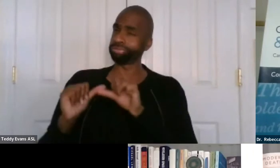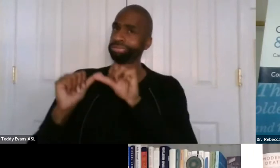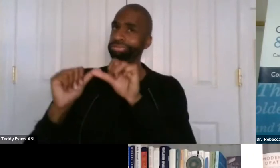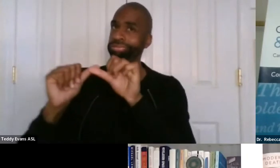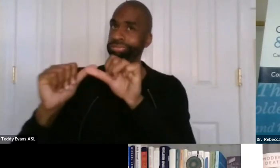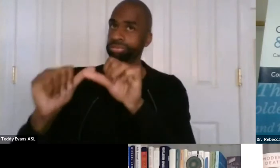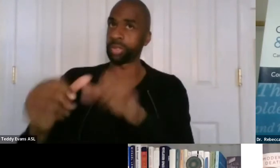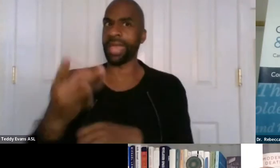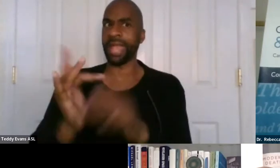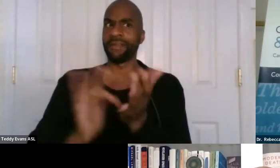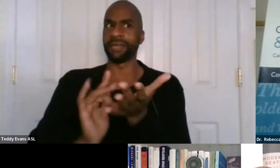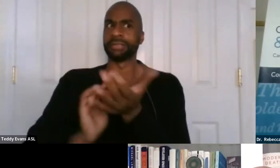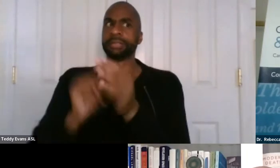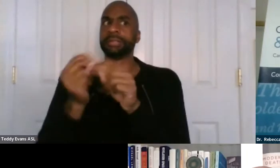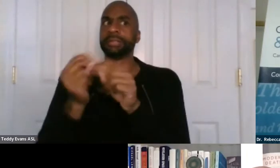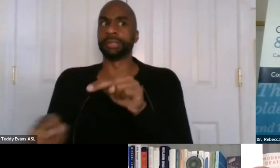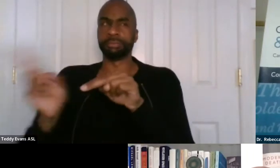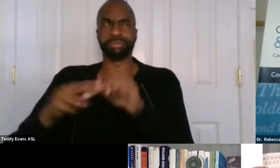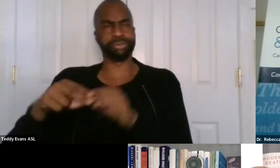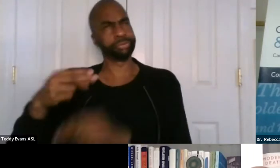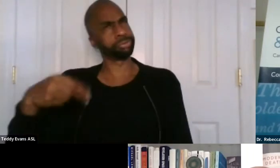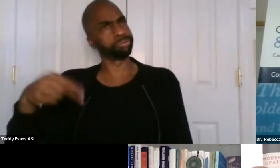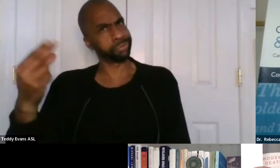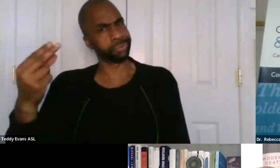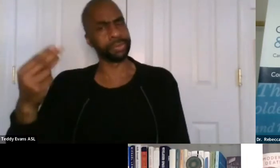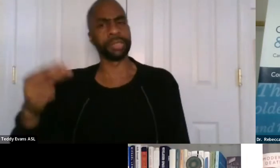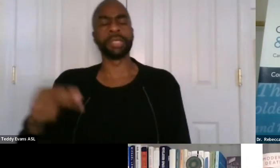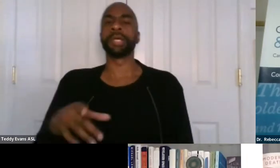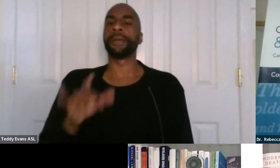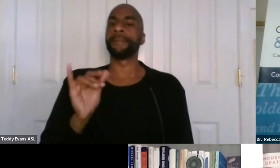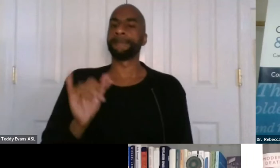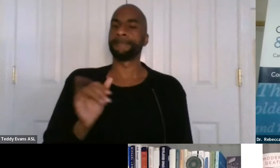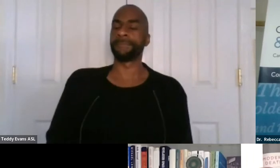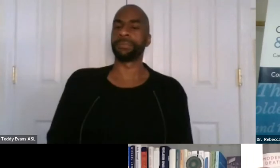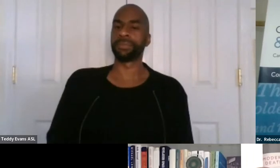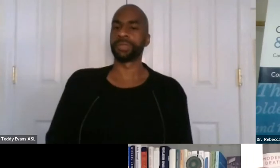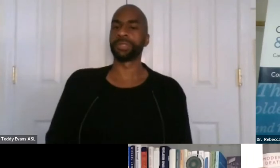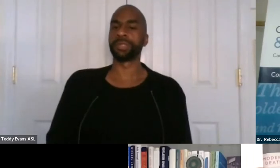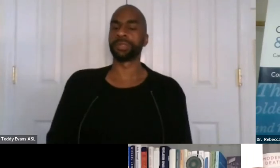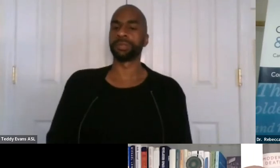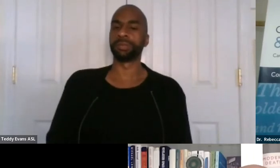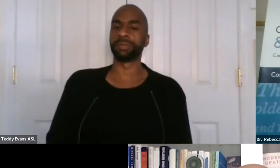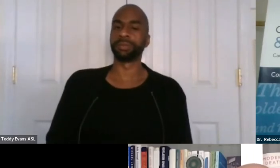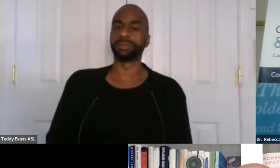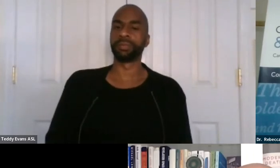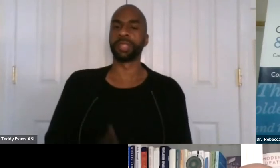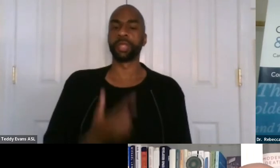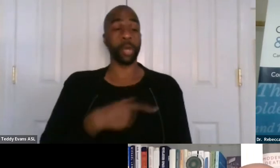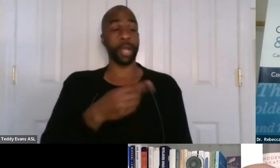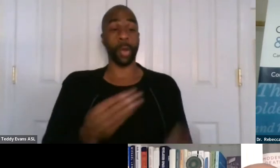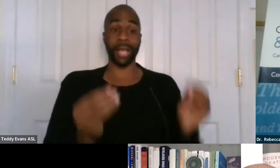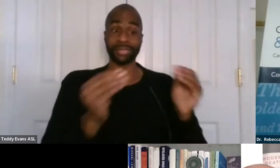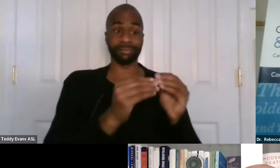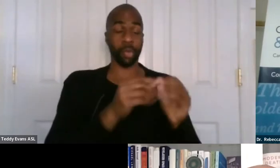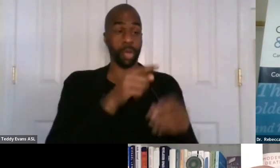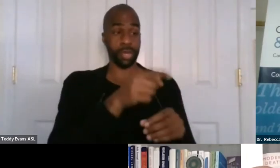So I think the disparity is very, very clear when it comes to racial and ethnic minorities. It's actually less clear how women's pain is